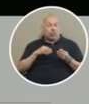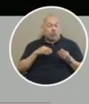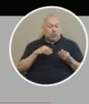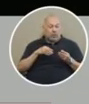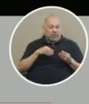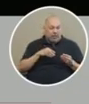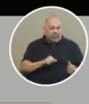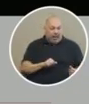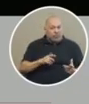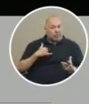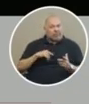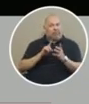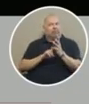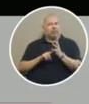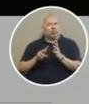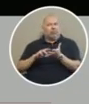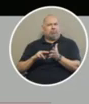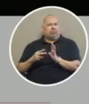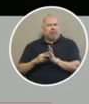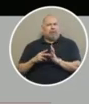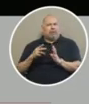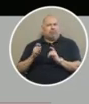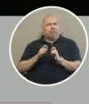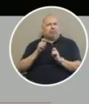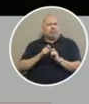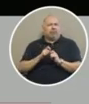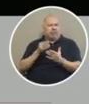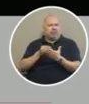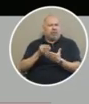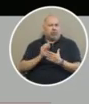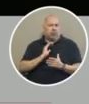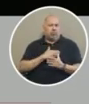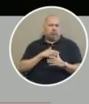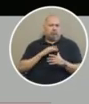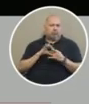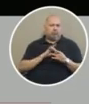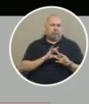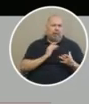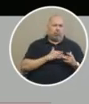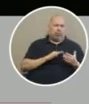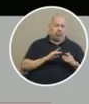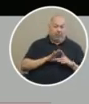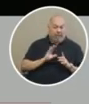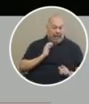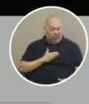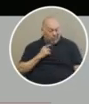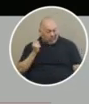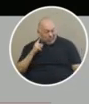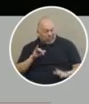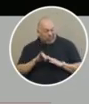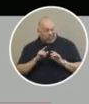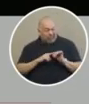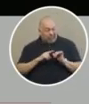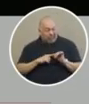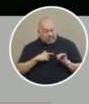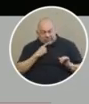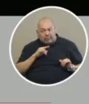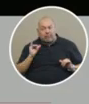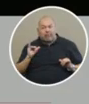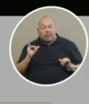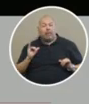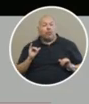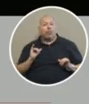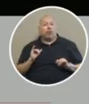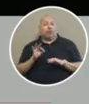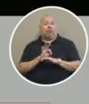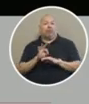Grant. We're still investigating what that's going to mean in specific dollars to our community, but our understanding is that it